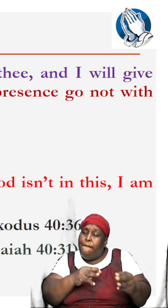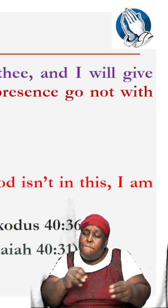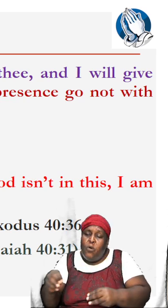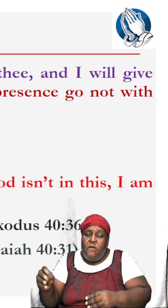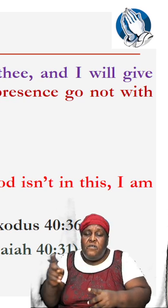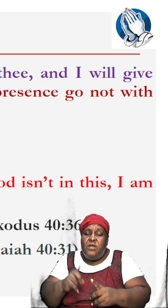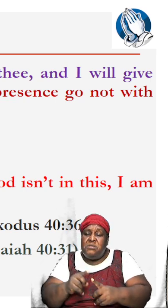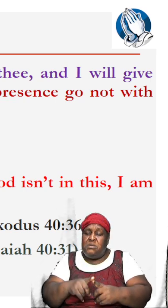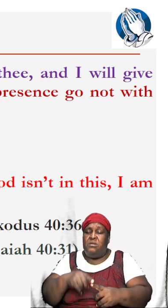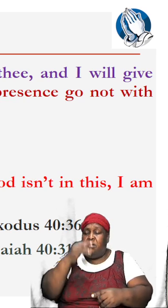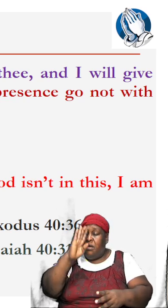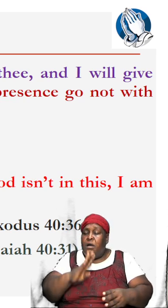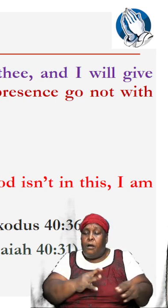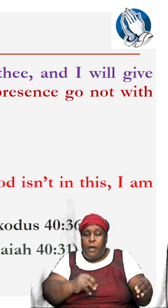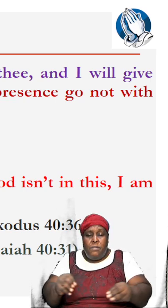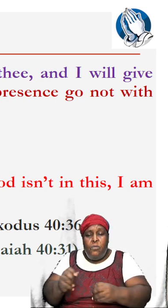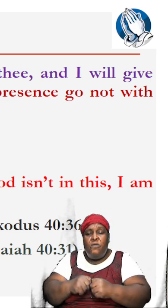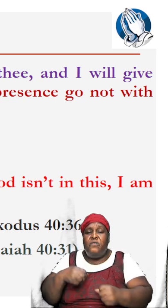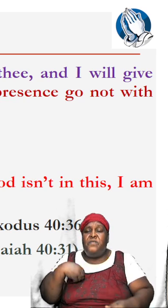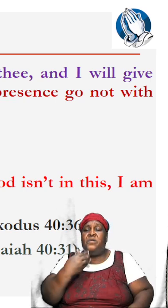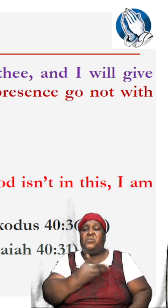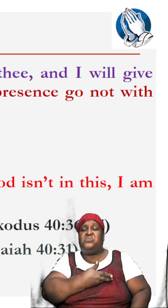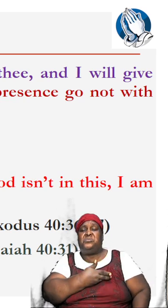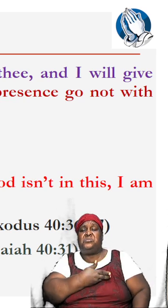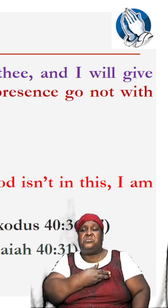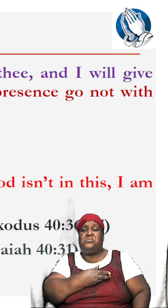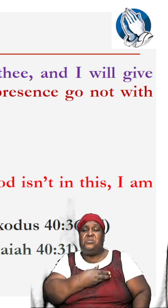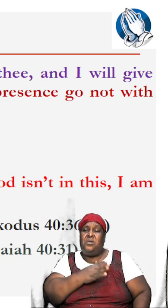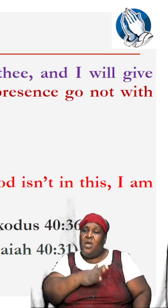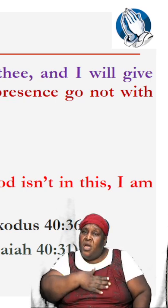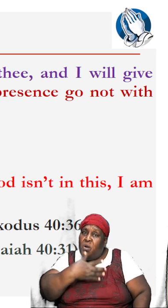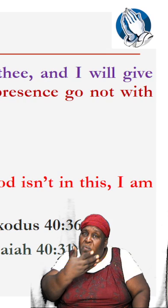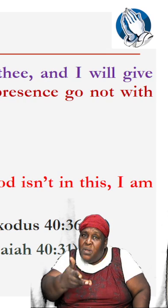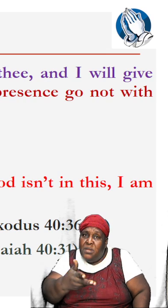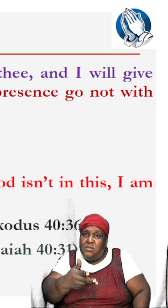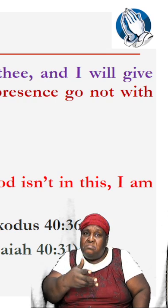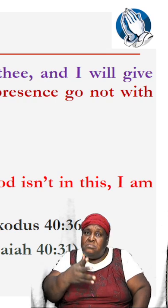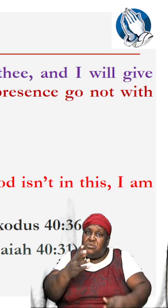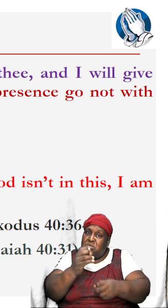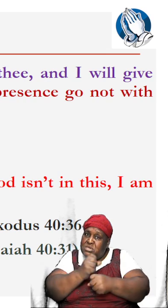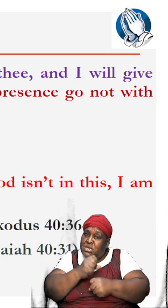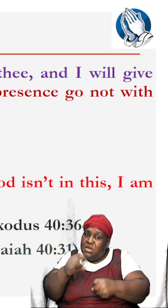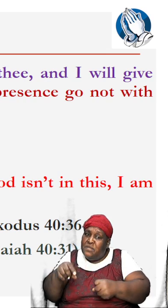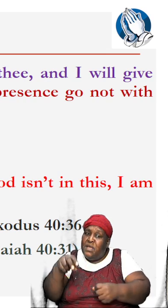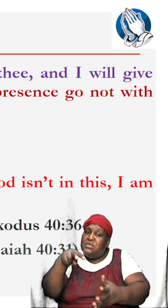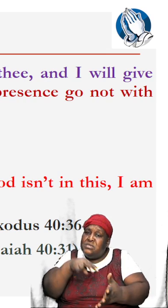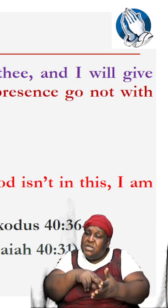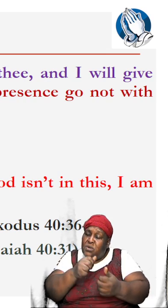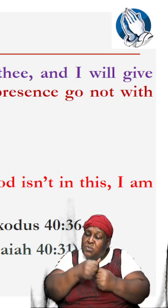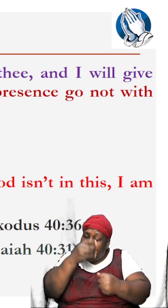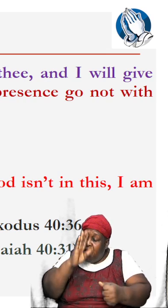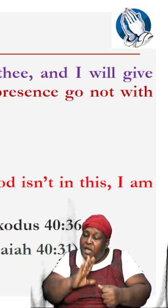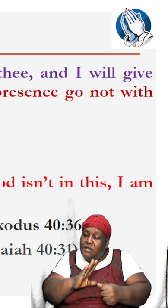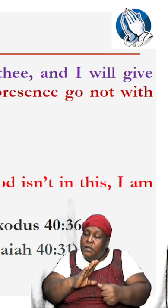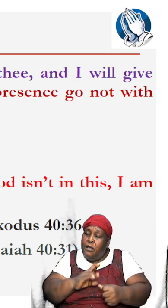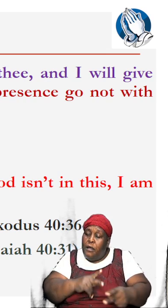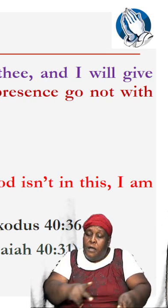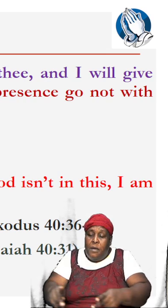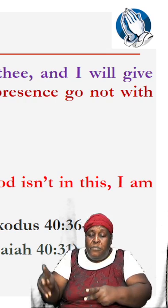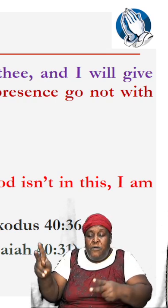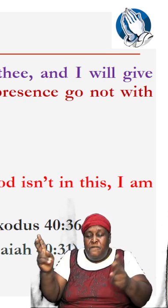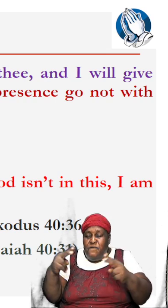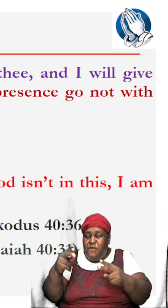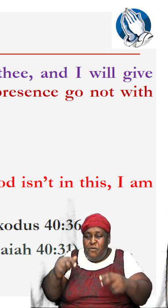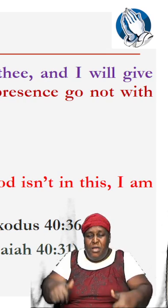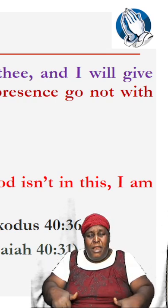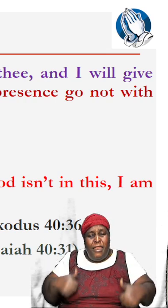with us. Are you willing to take that stance with God? Are you willing to put your very life on pause and say,